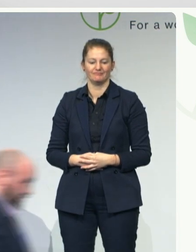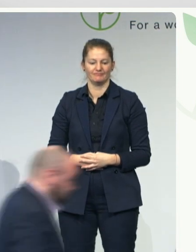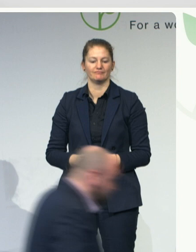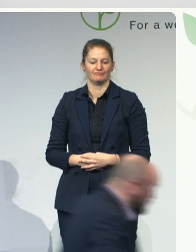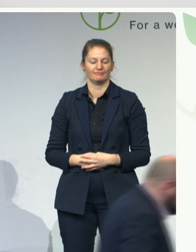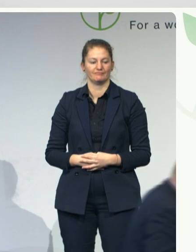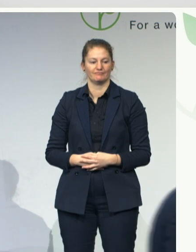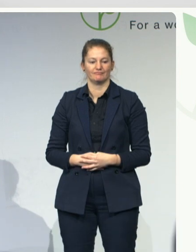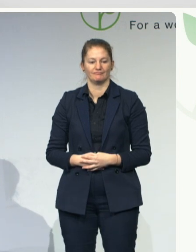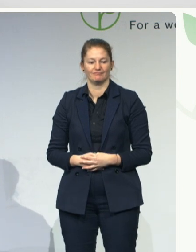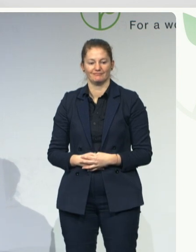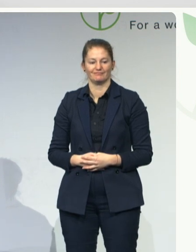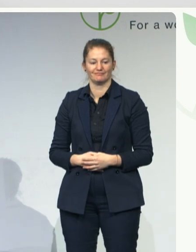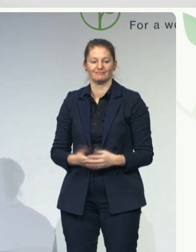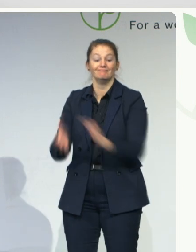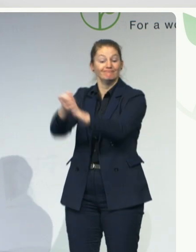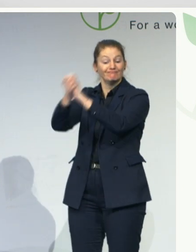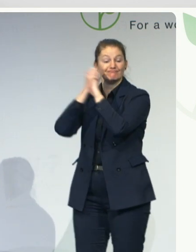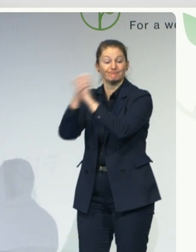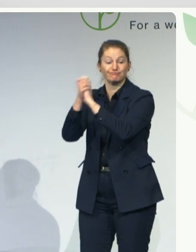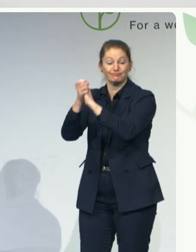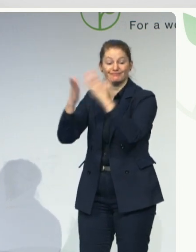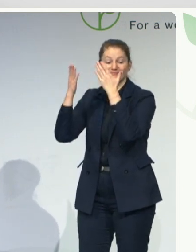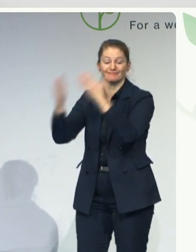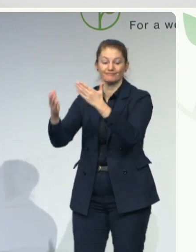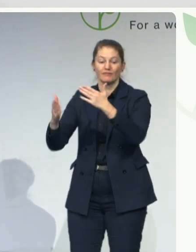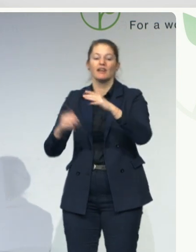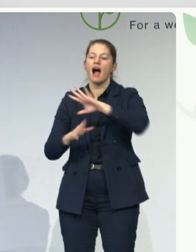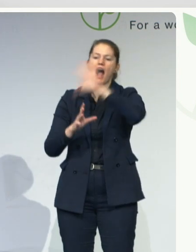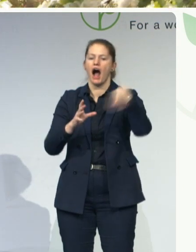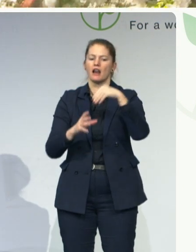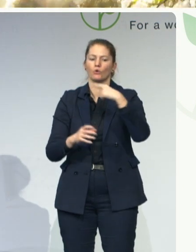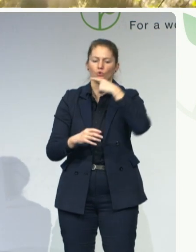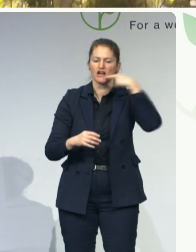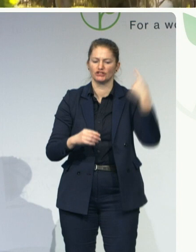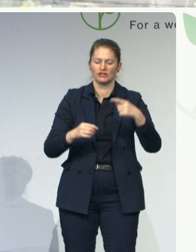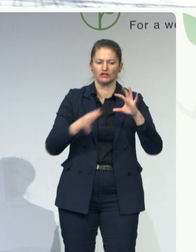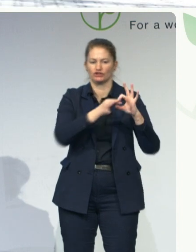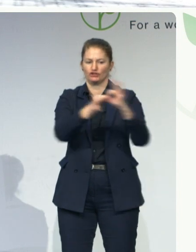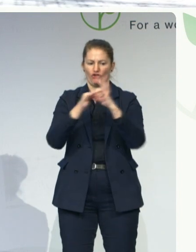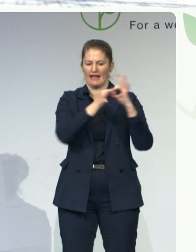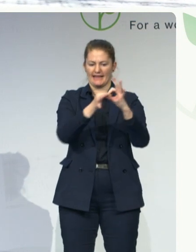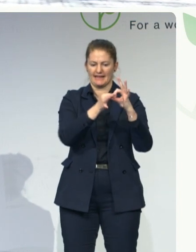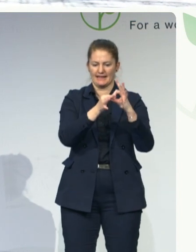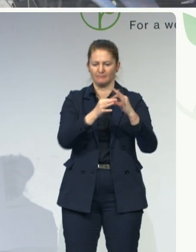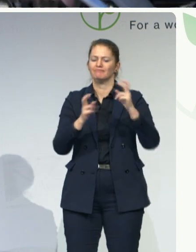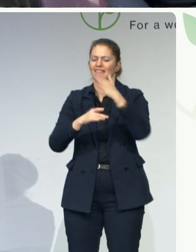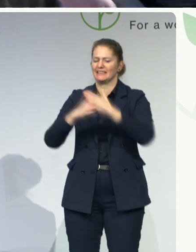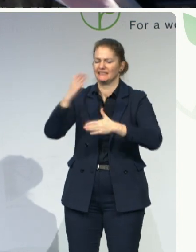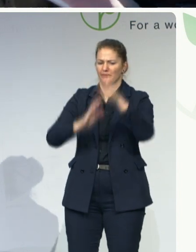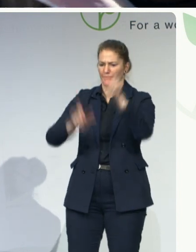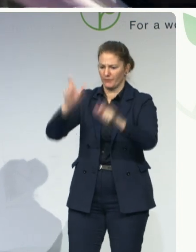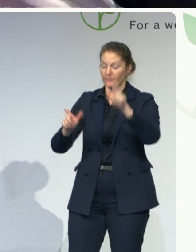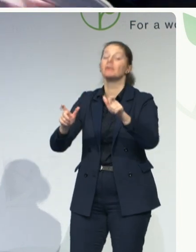Congratulations to the All-Russian Society of Disabled People from Russia. The society offers seminars and trainings for persons with